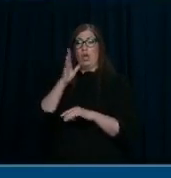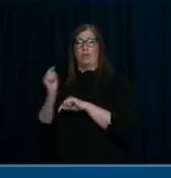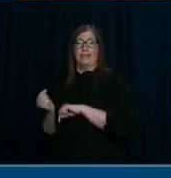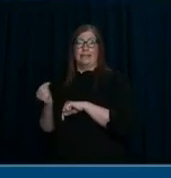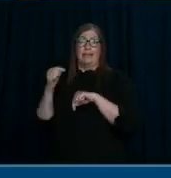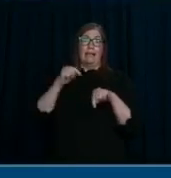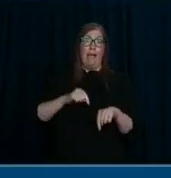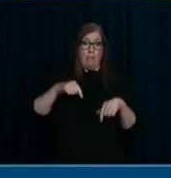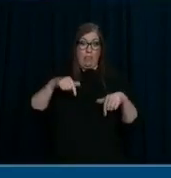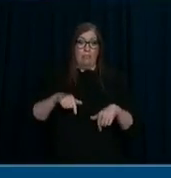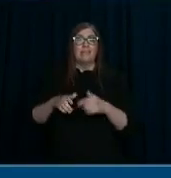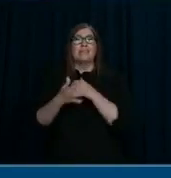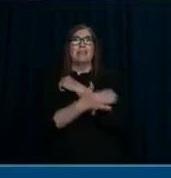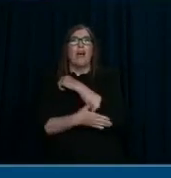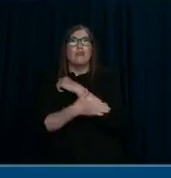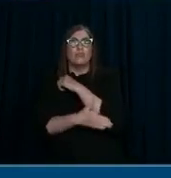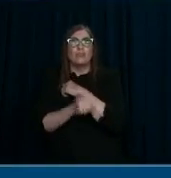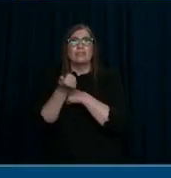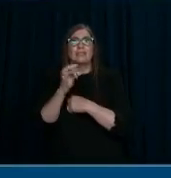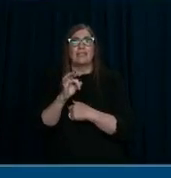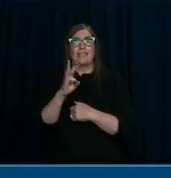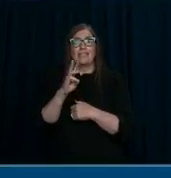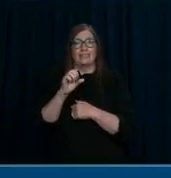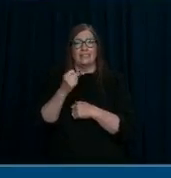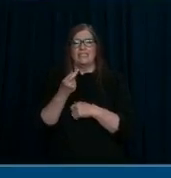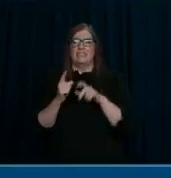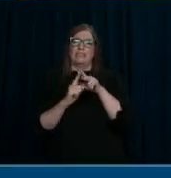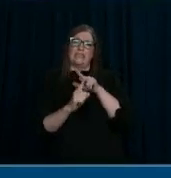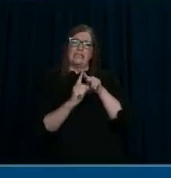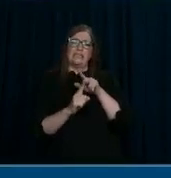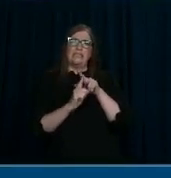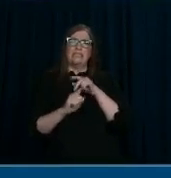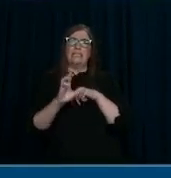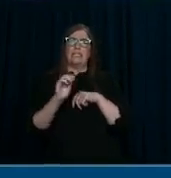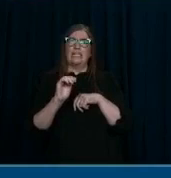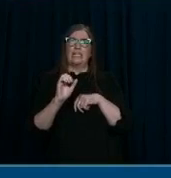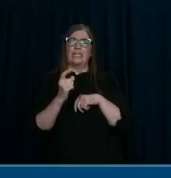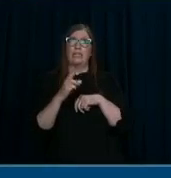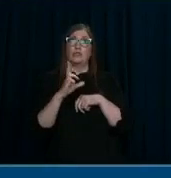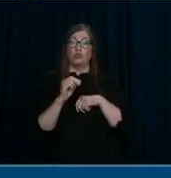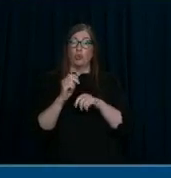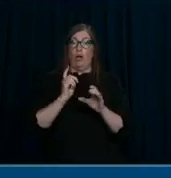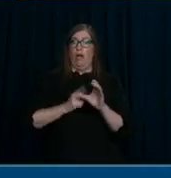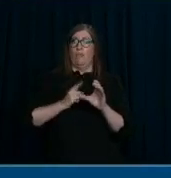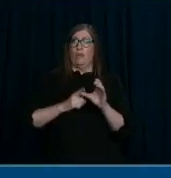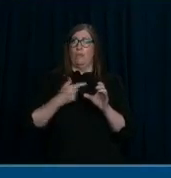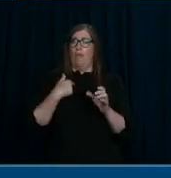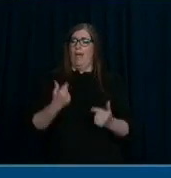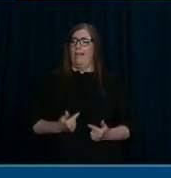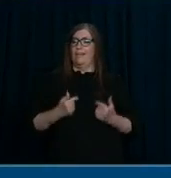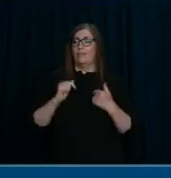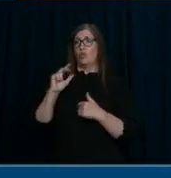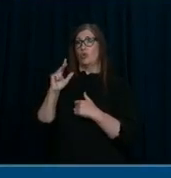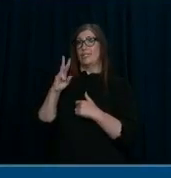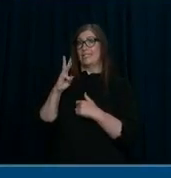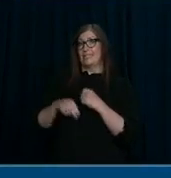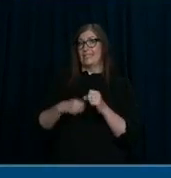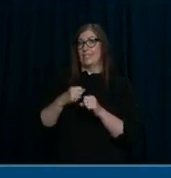the 60s, fleeing Castro's communism. I've lived in Arizona most of my adult life, 36